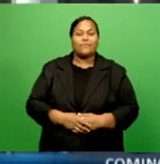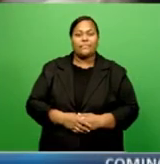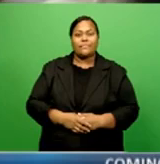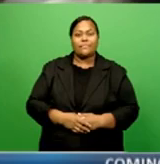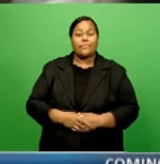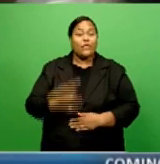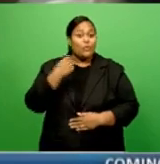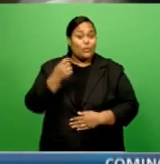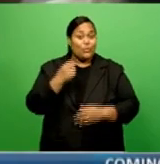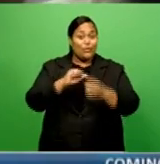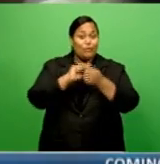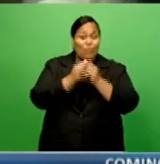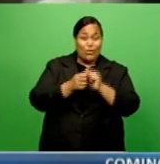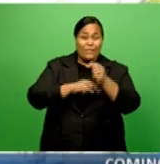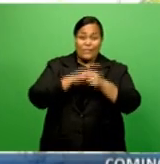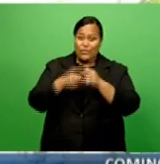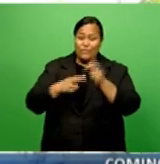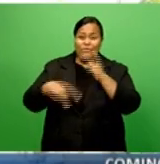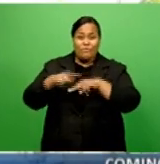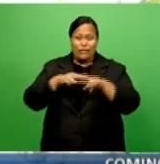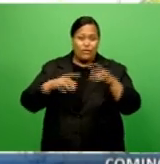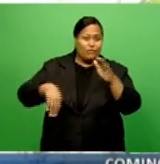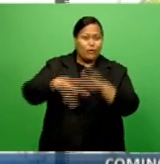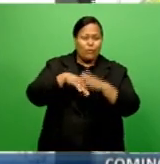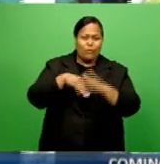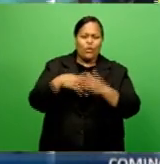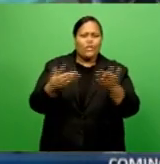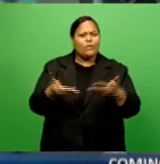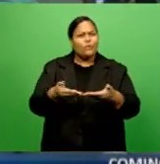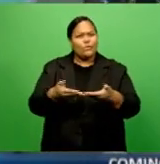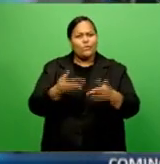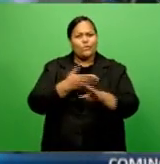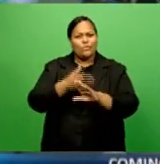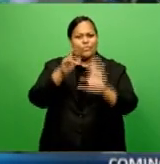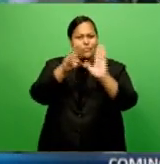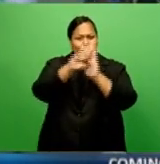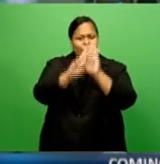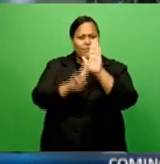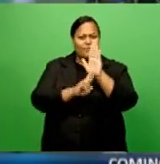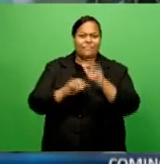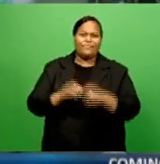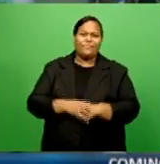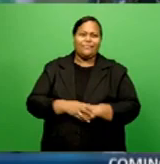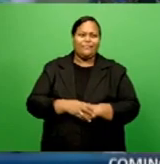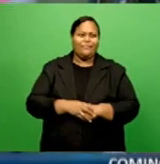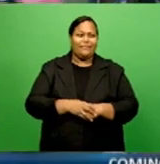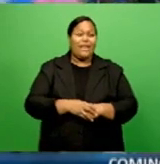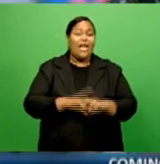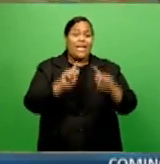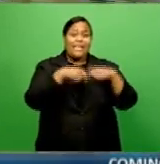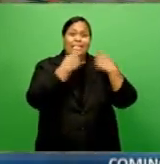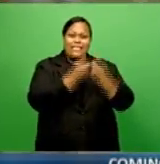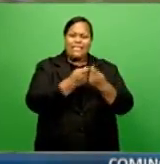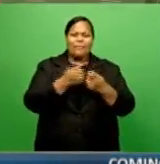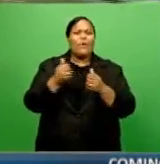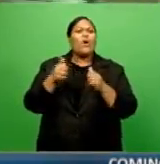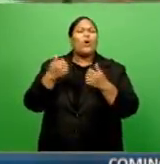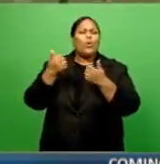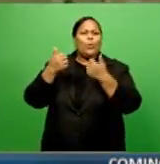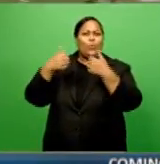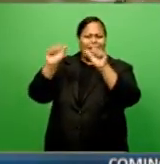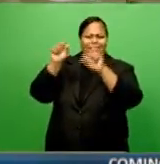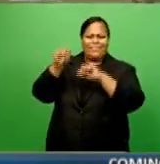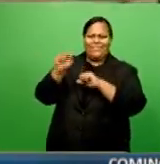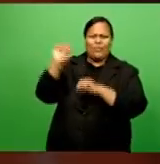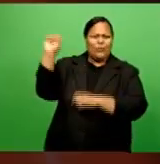Up ahead in sports, Fiji football introduces new rules. And Wusu Raiders wins the league giants. There's some